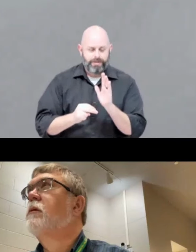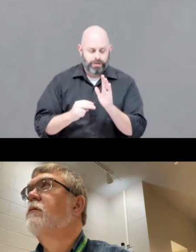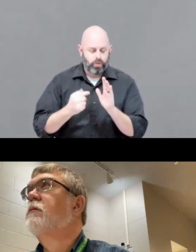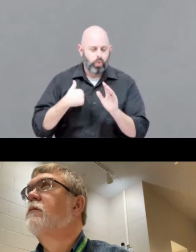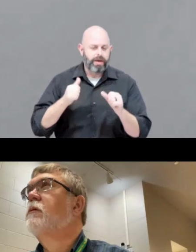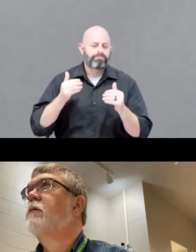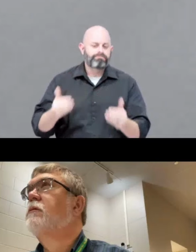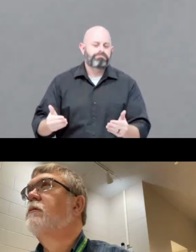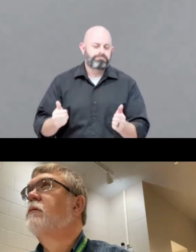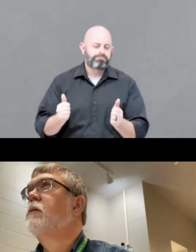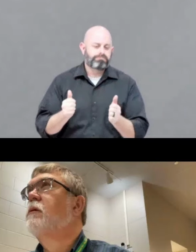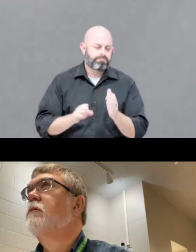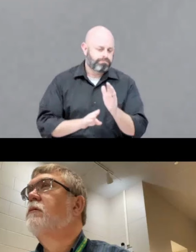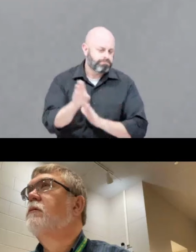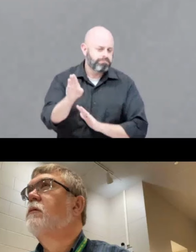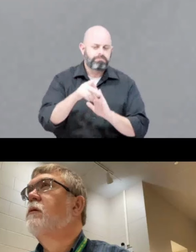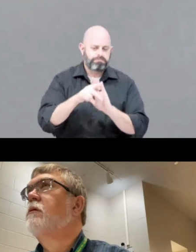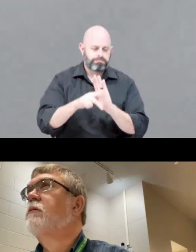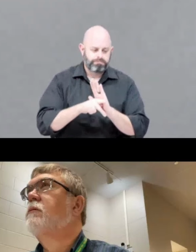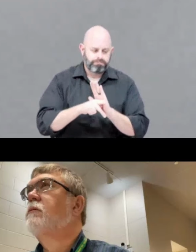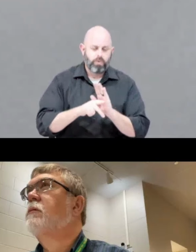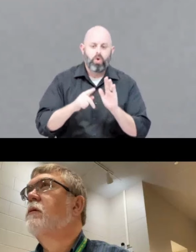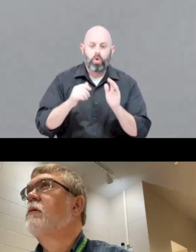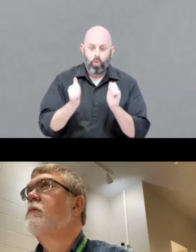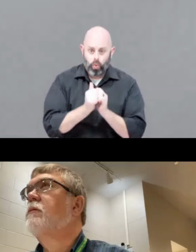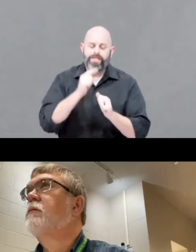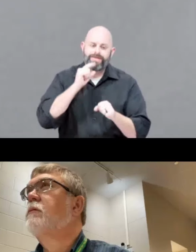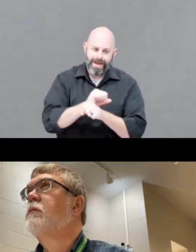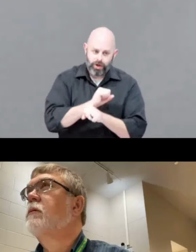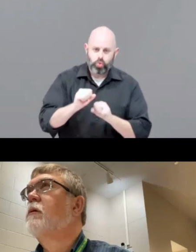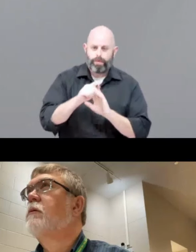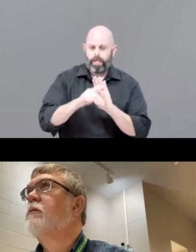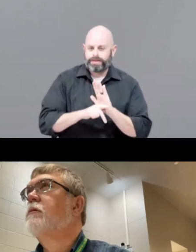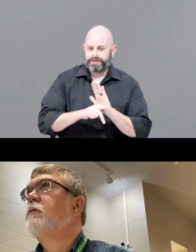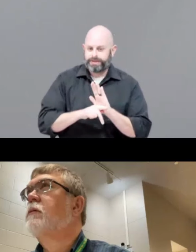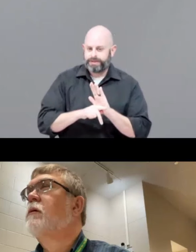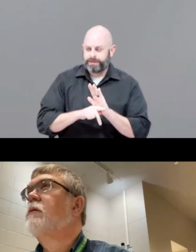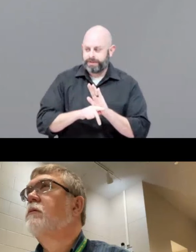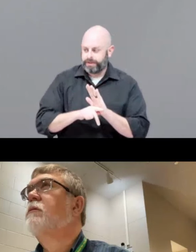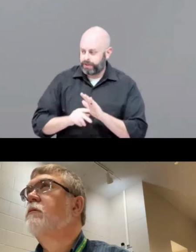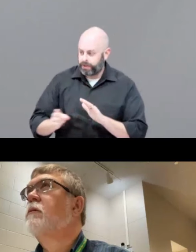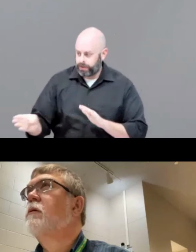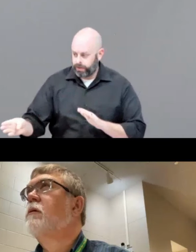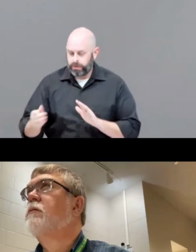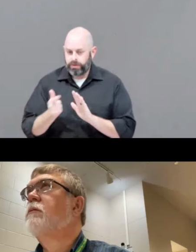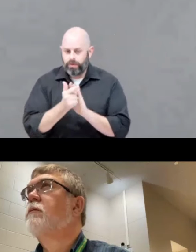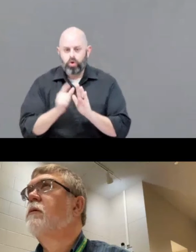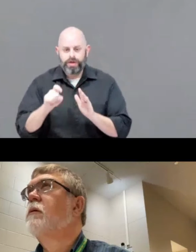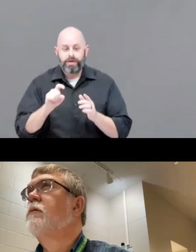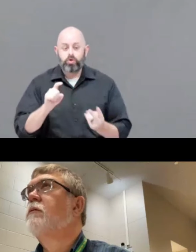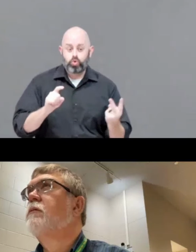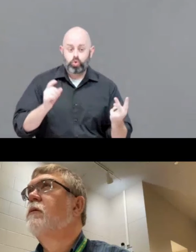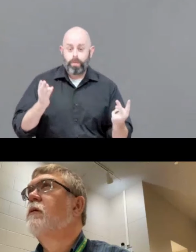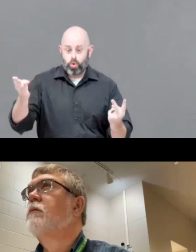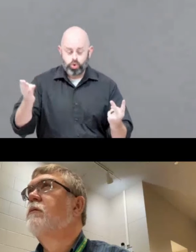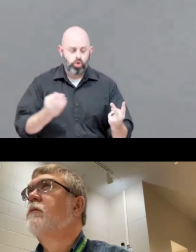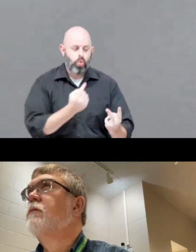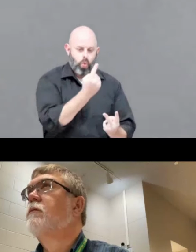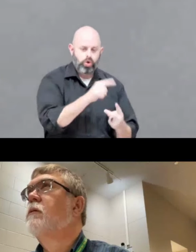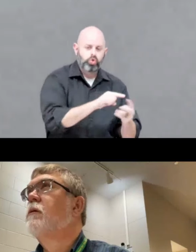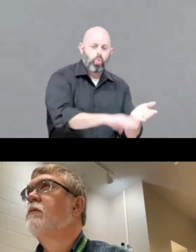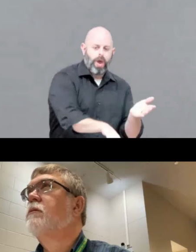with the development of our policies with a actual policy. So, Mr. Chair, you'll need two motions. One would be to waive